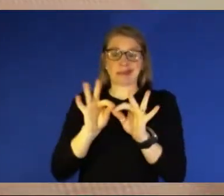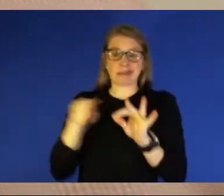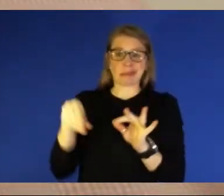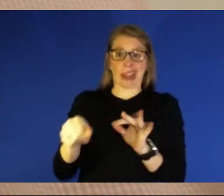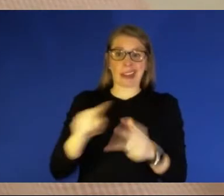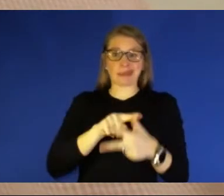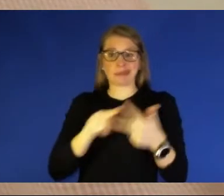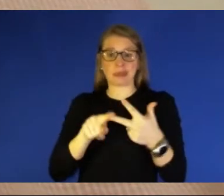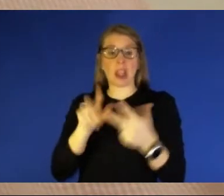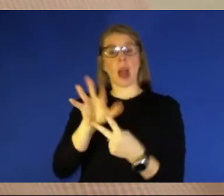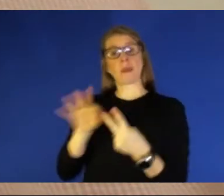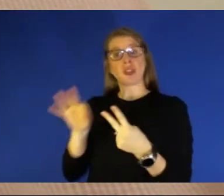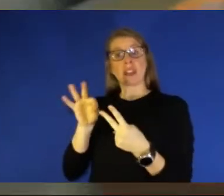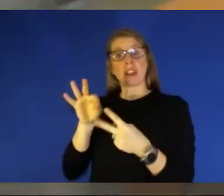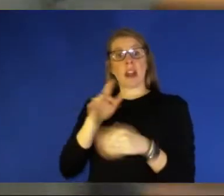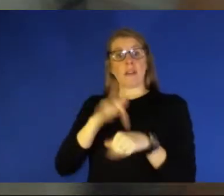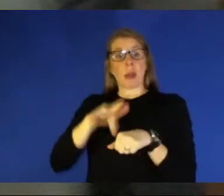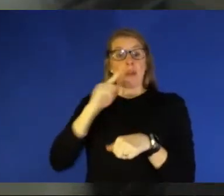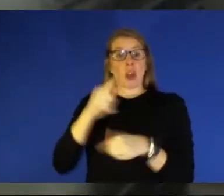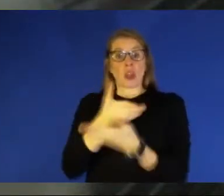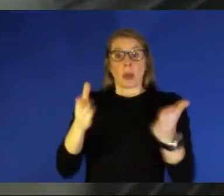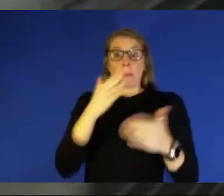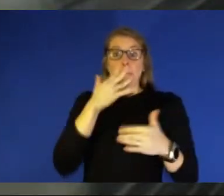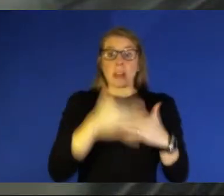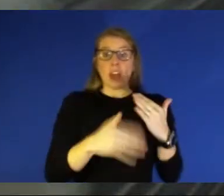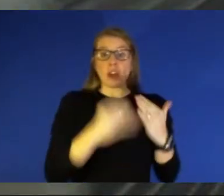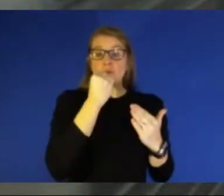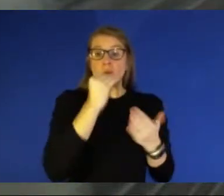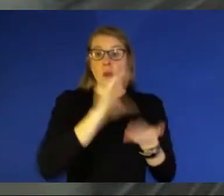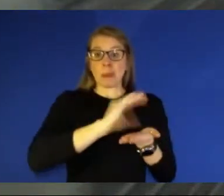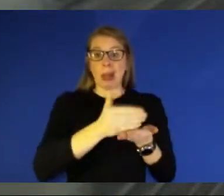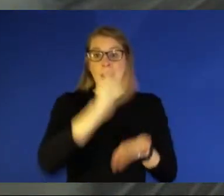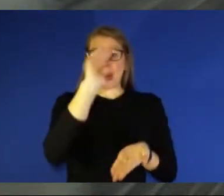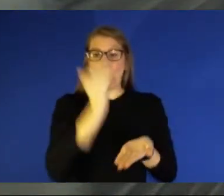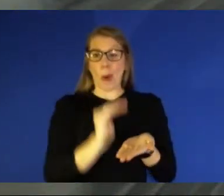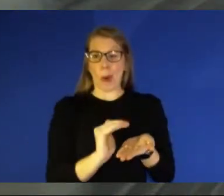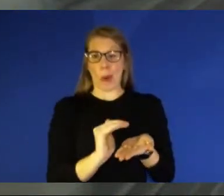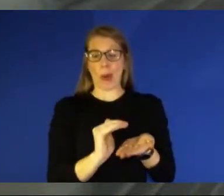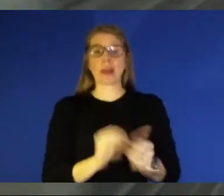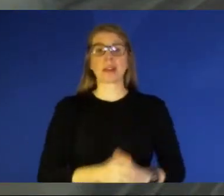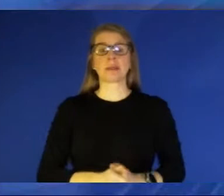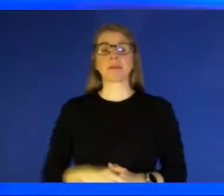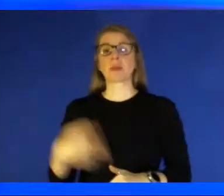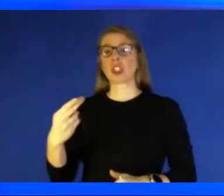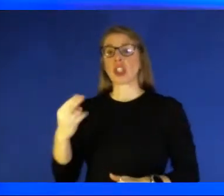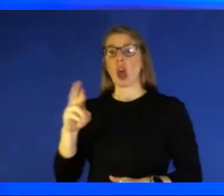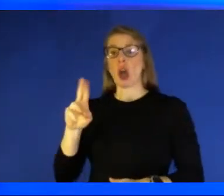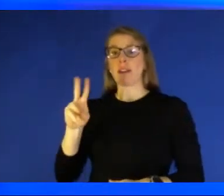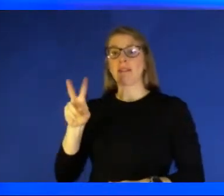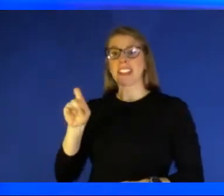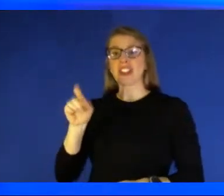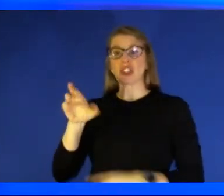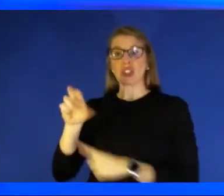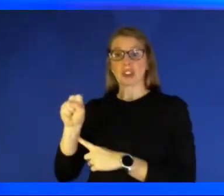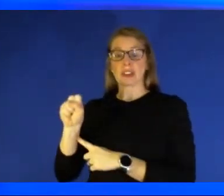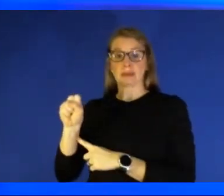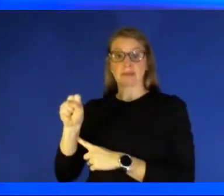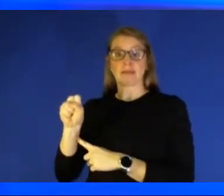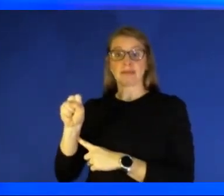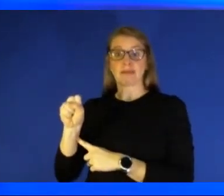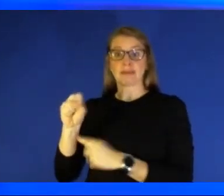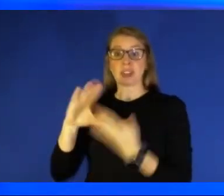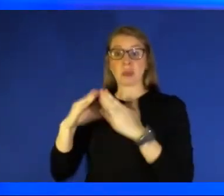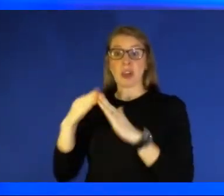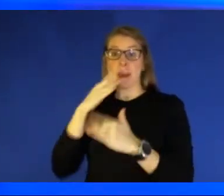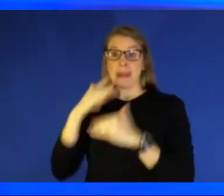same time, blood and food supplies are also low. We have an update from Harvesters, the Community Food Network, and the Community Blood